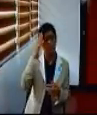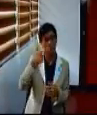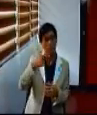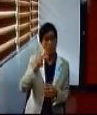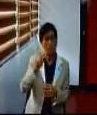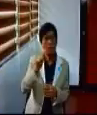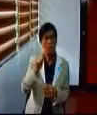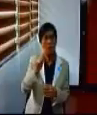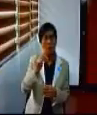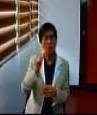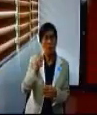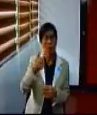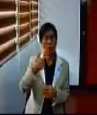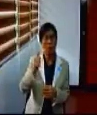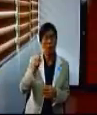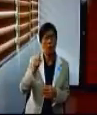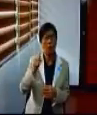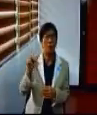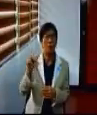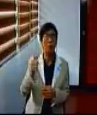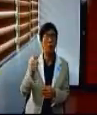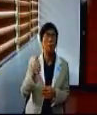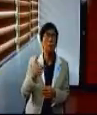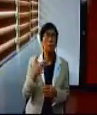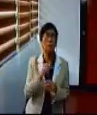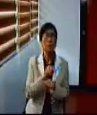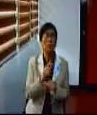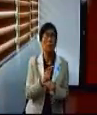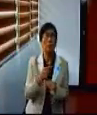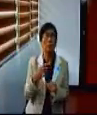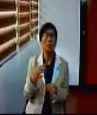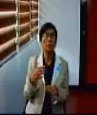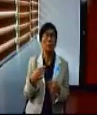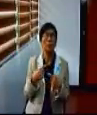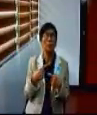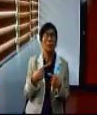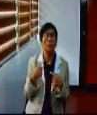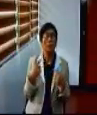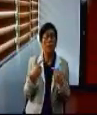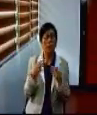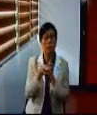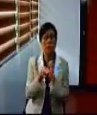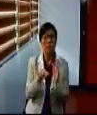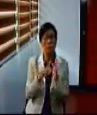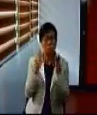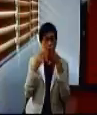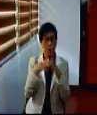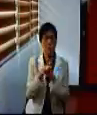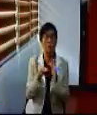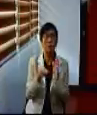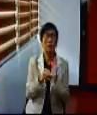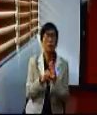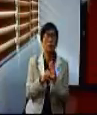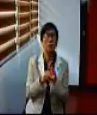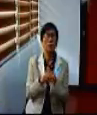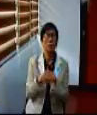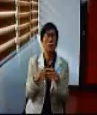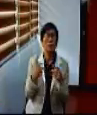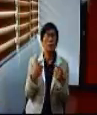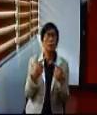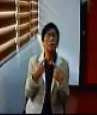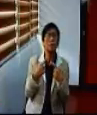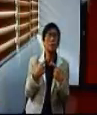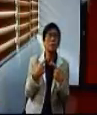Rights Commission with a very specific mandate to hear cases and come to conclusions. There's sort of